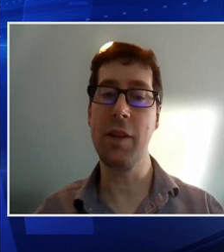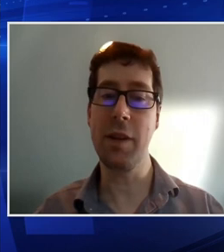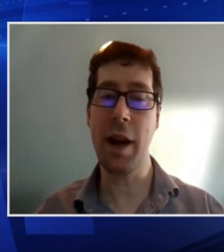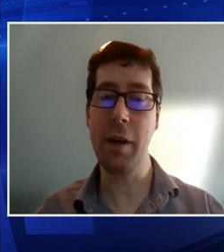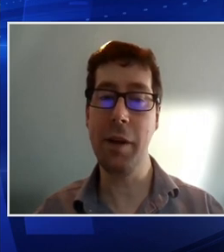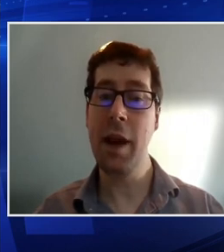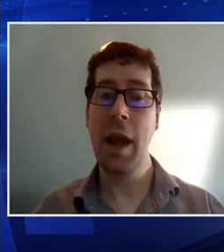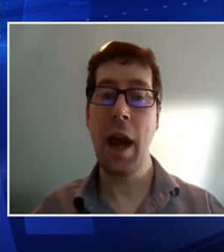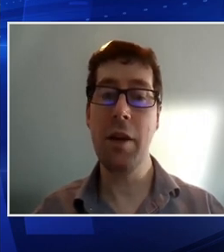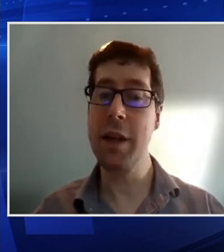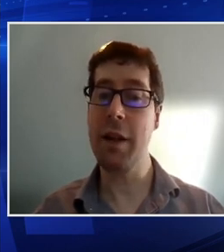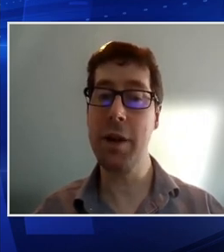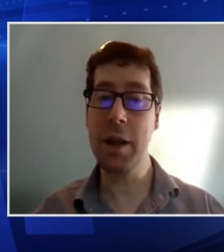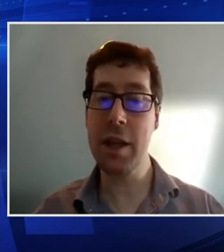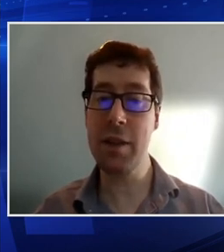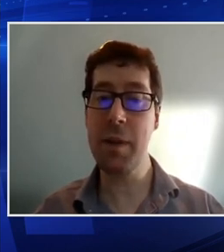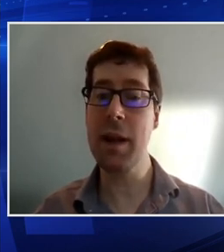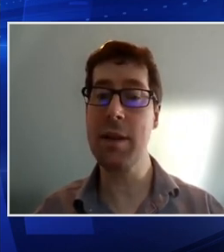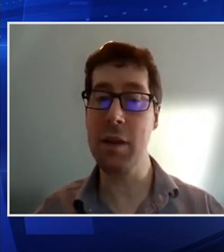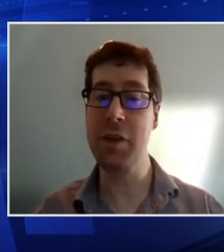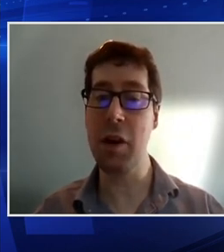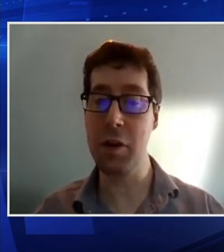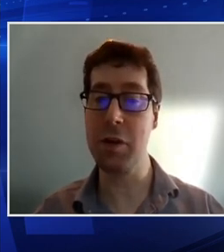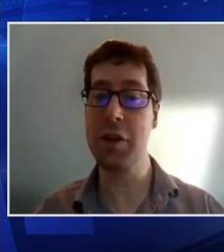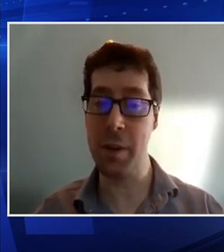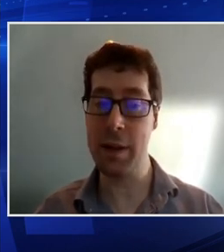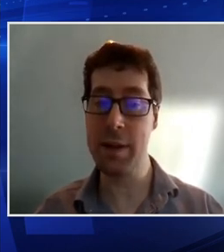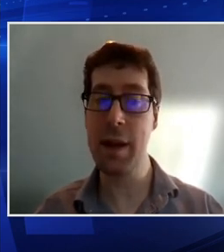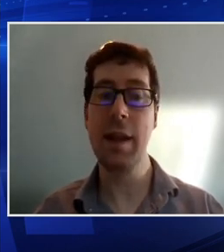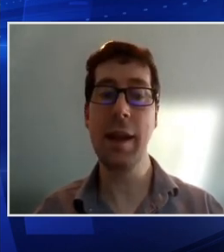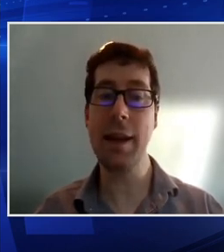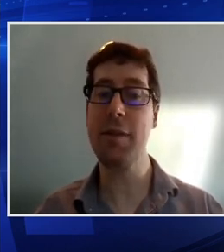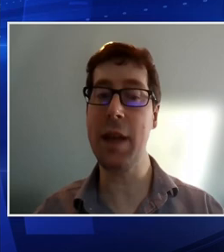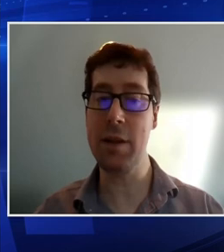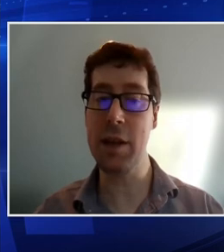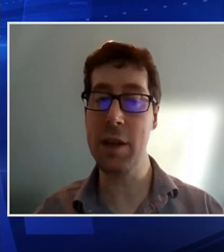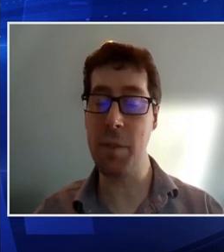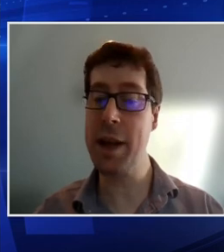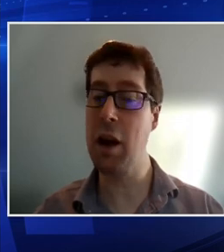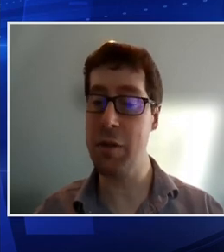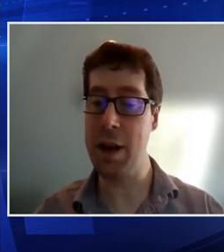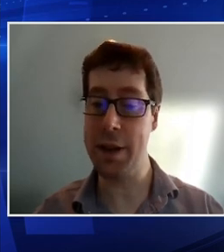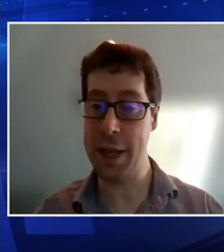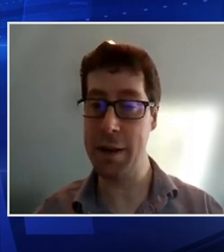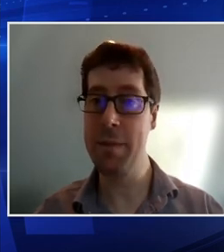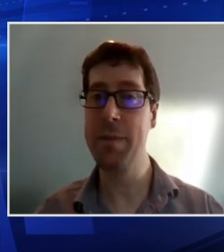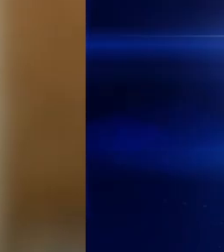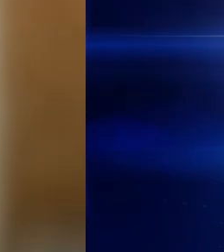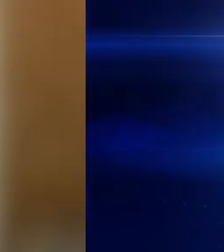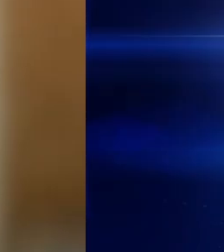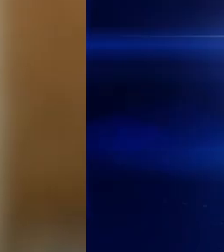Her talk is entitled, How Genetic Reductionism Conceals Social Determinants, the Case of Down Syndrome and